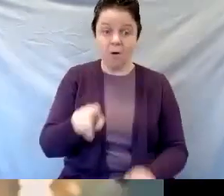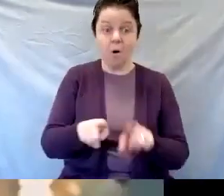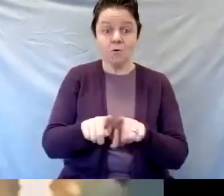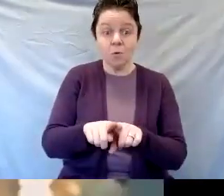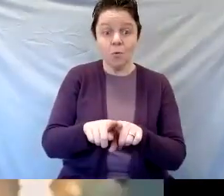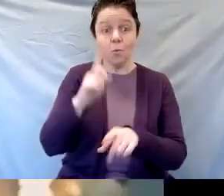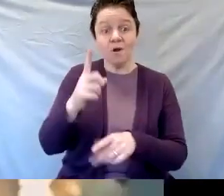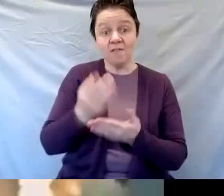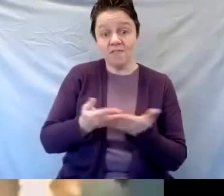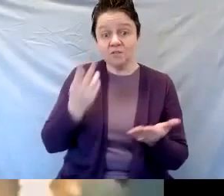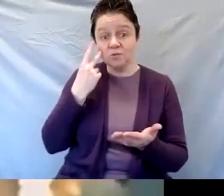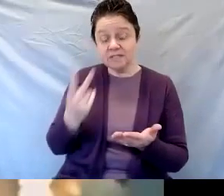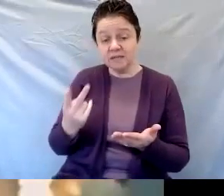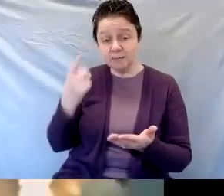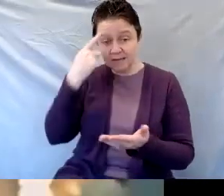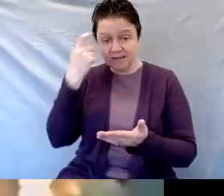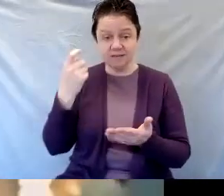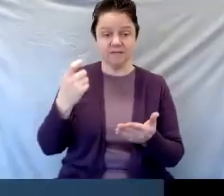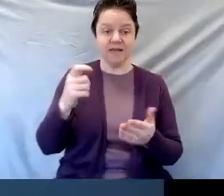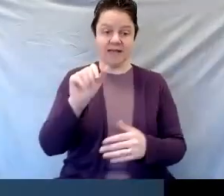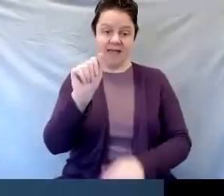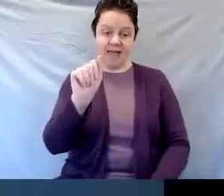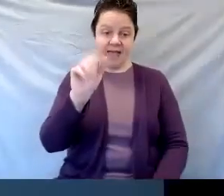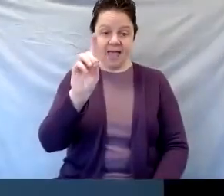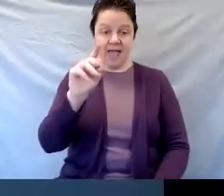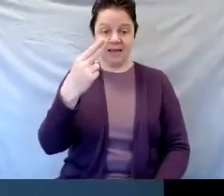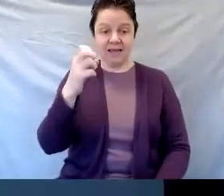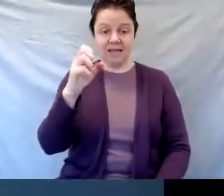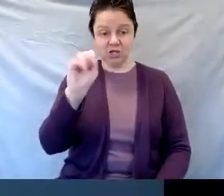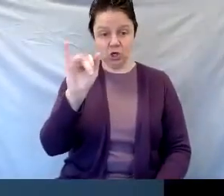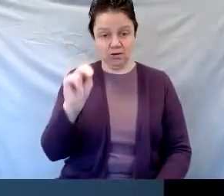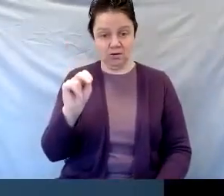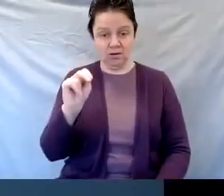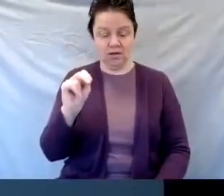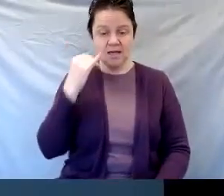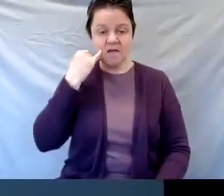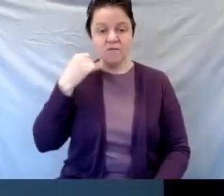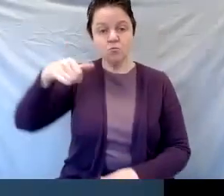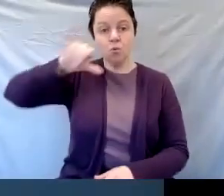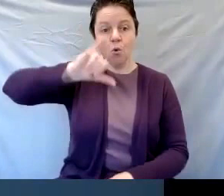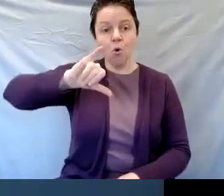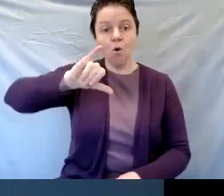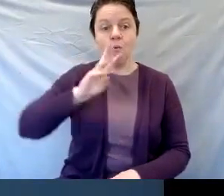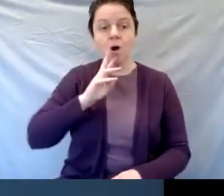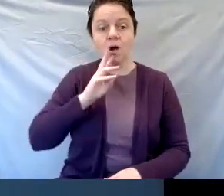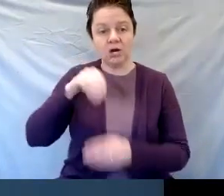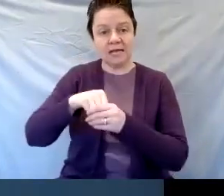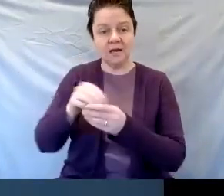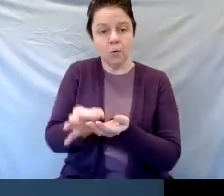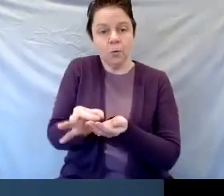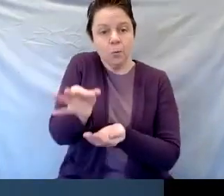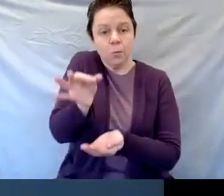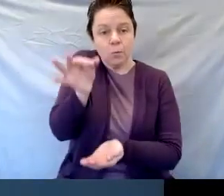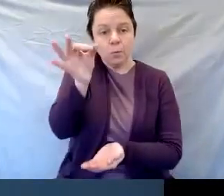of adhesion, when you put water into a narrow tube and you can see water kind of pulled in one direction or another,